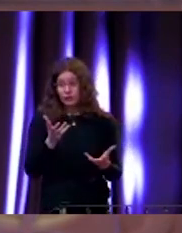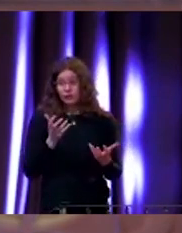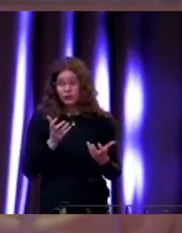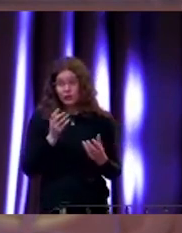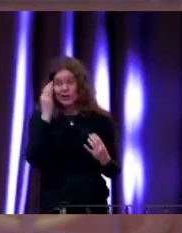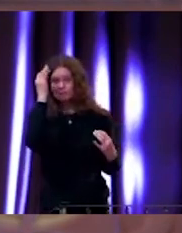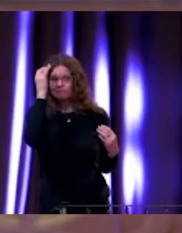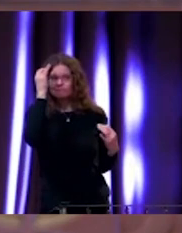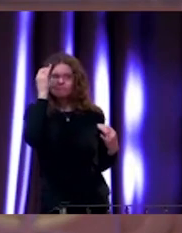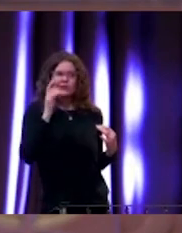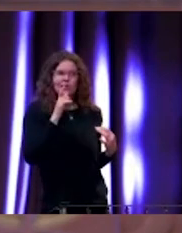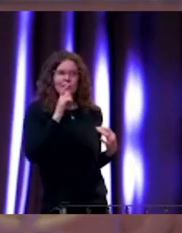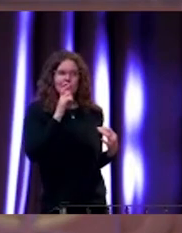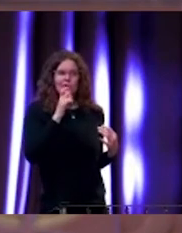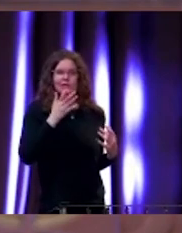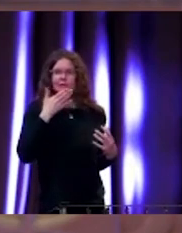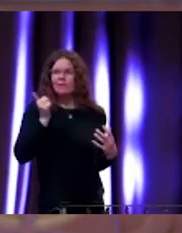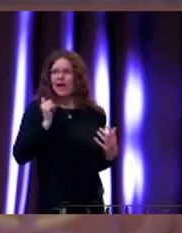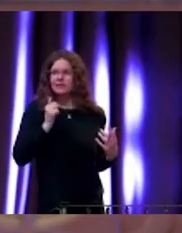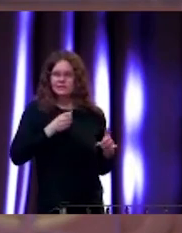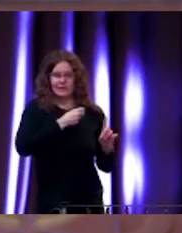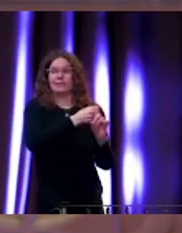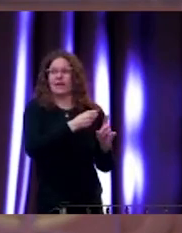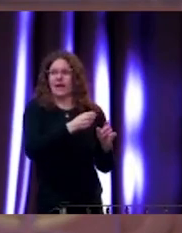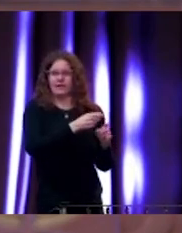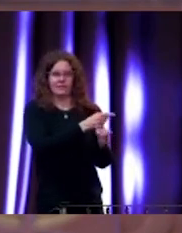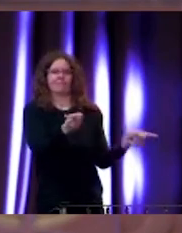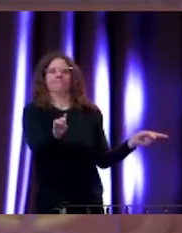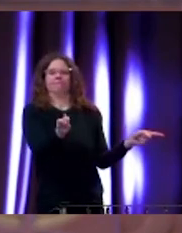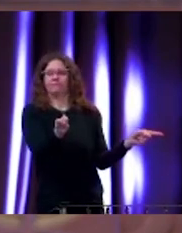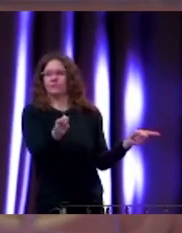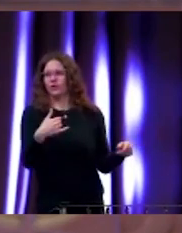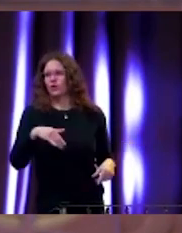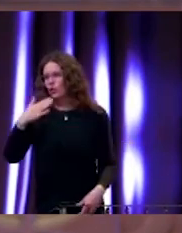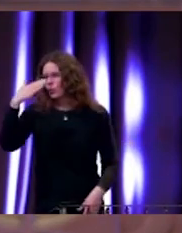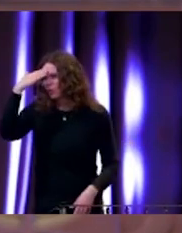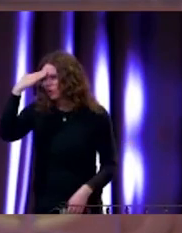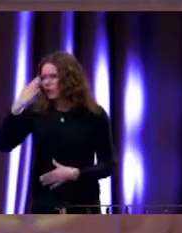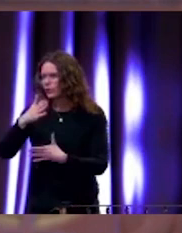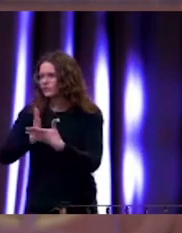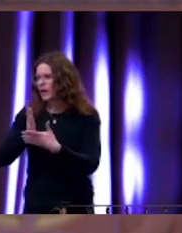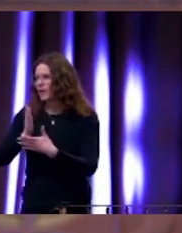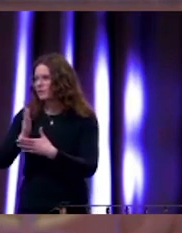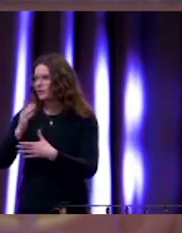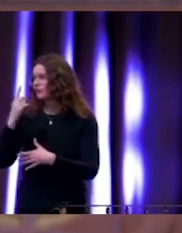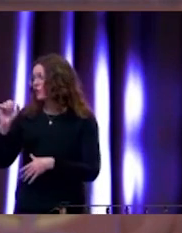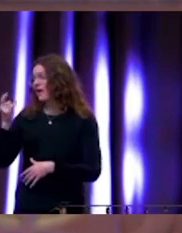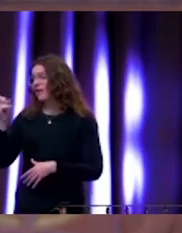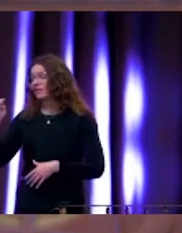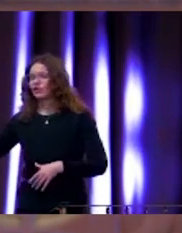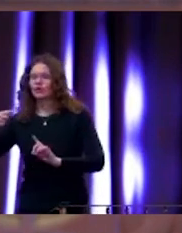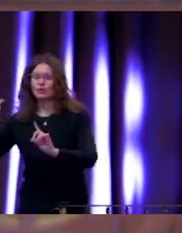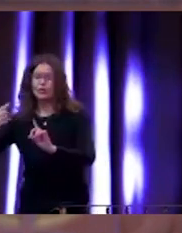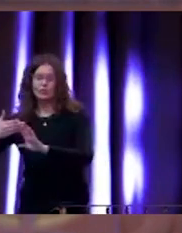you want to really think about the ones that are you're going to have the most impact with, because we all know that, you know, to Ellen's point